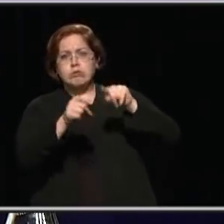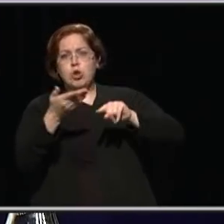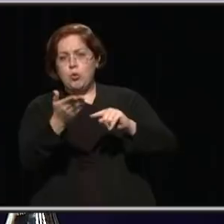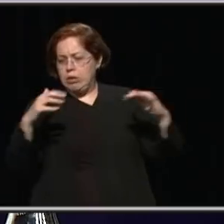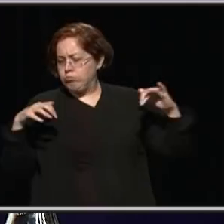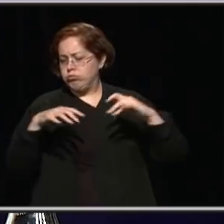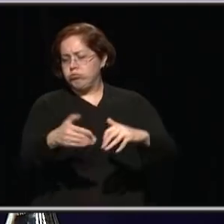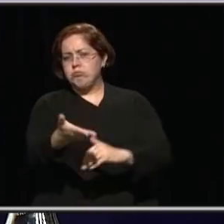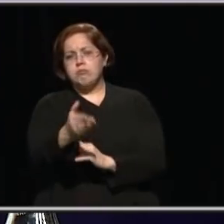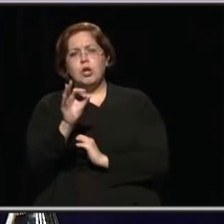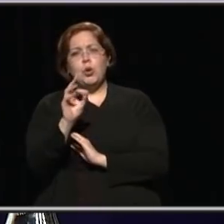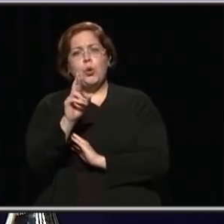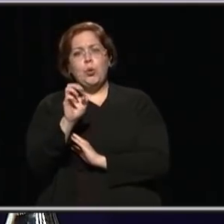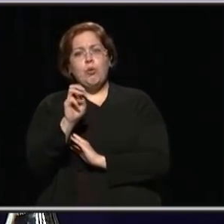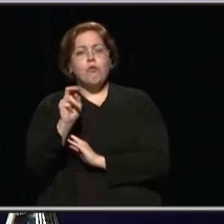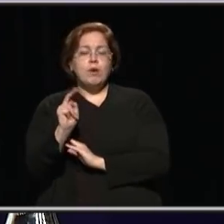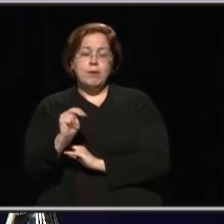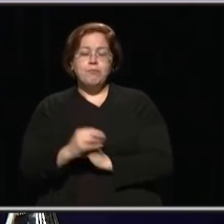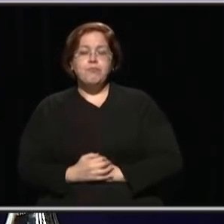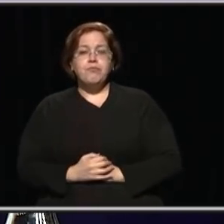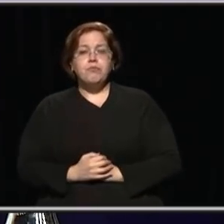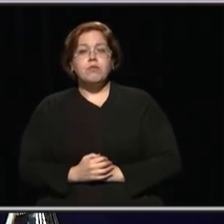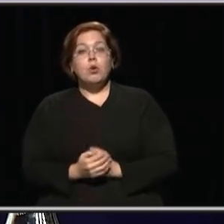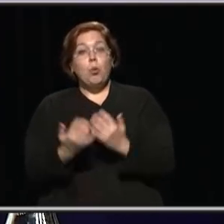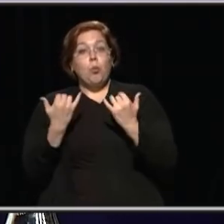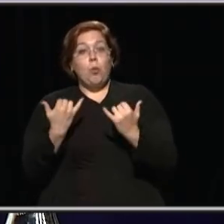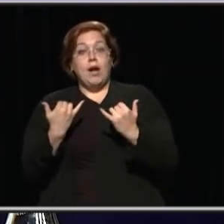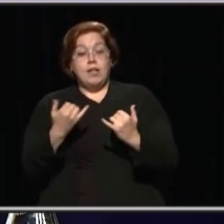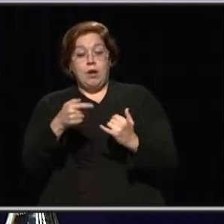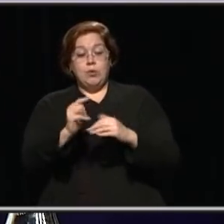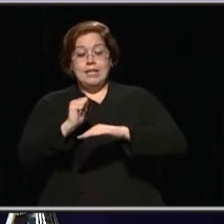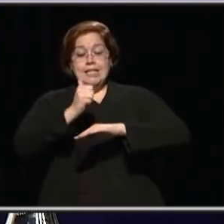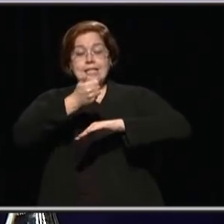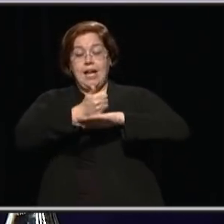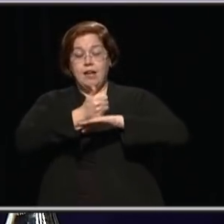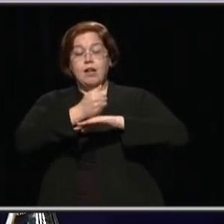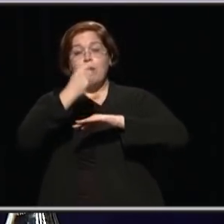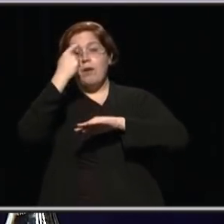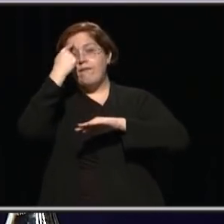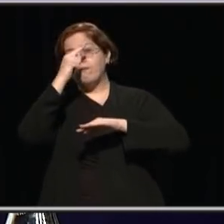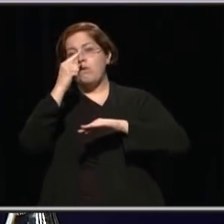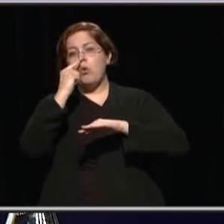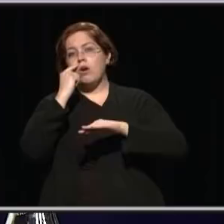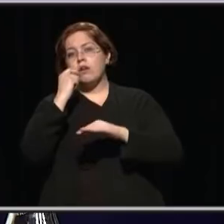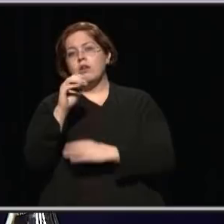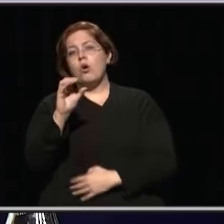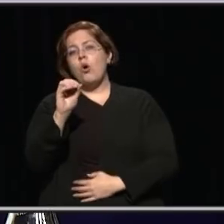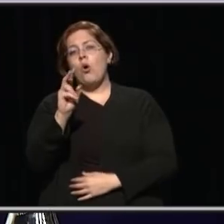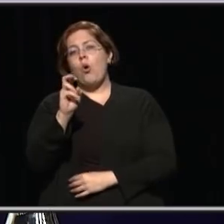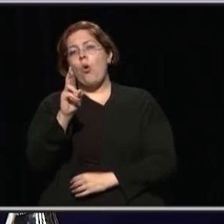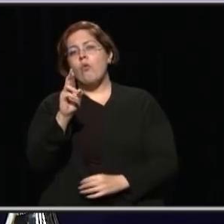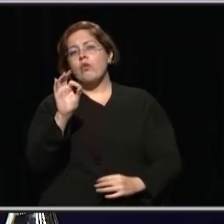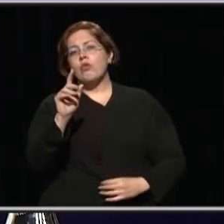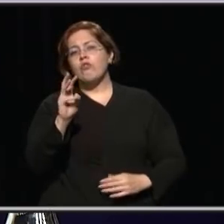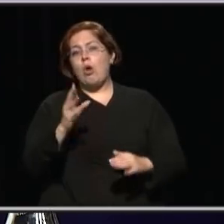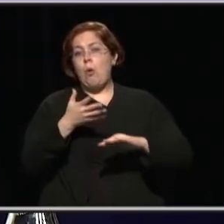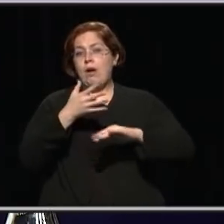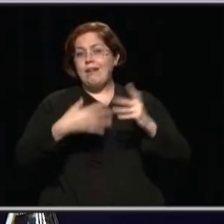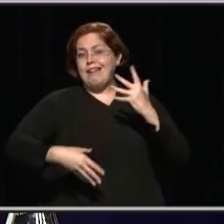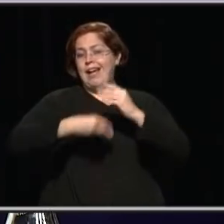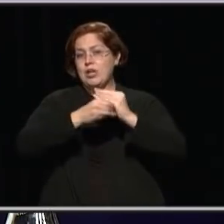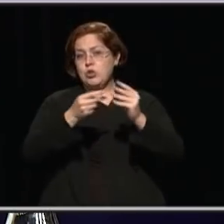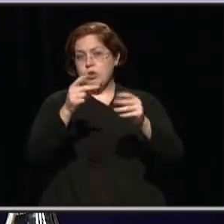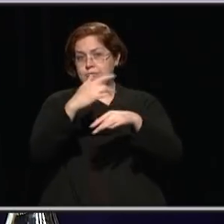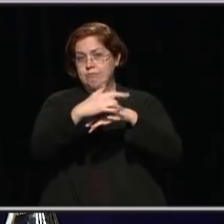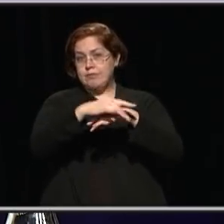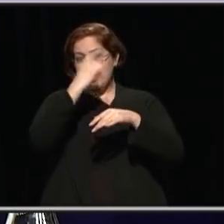there. Currently, the Freeman is set up for overflow space for our hospital system, which has been mentioned